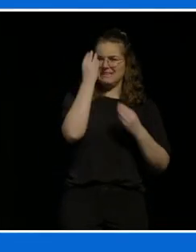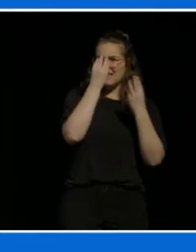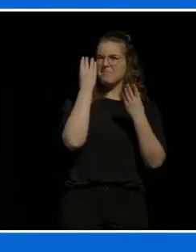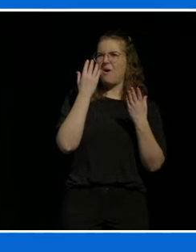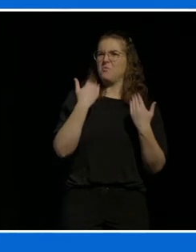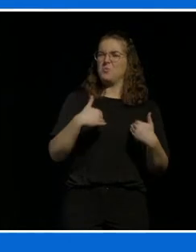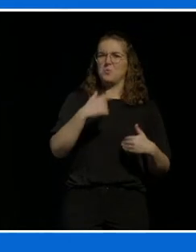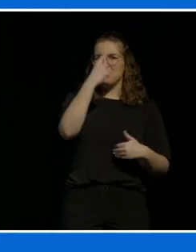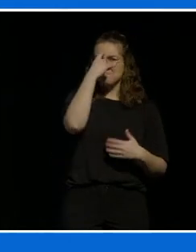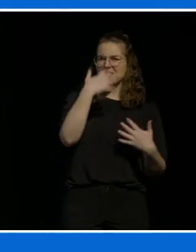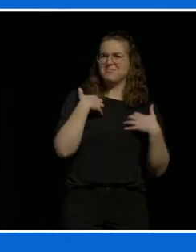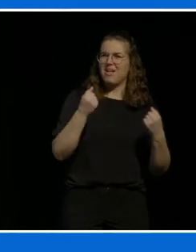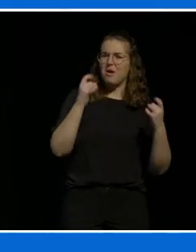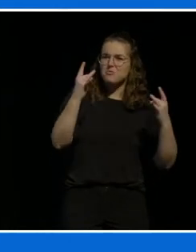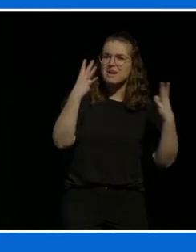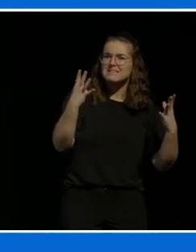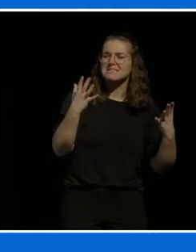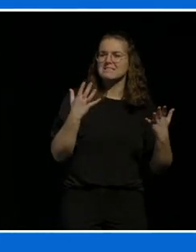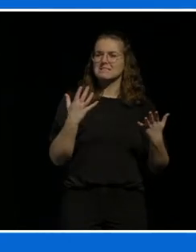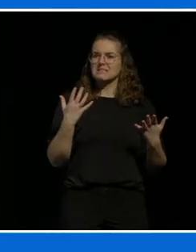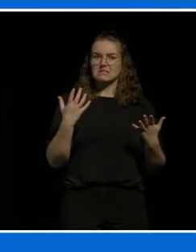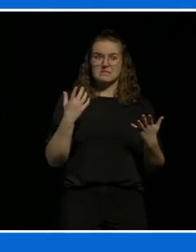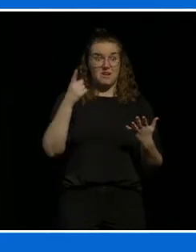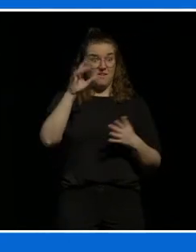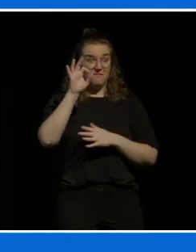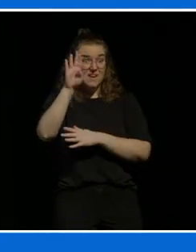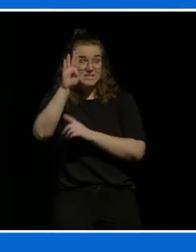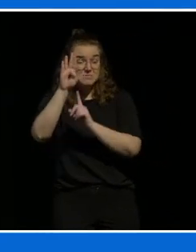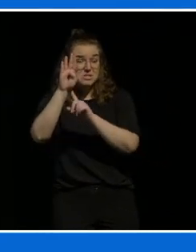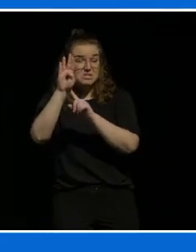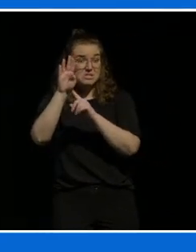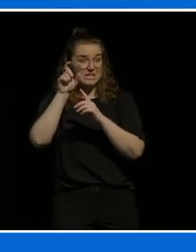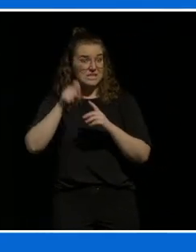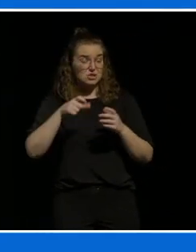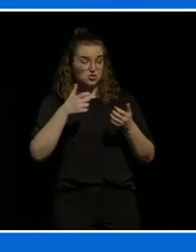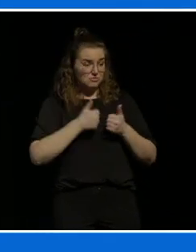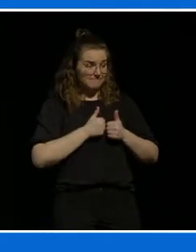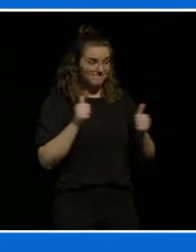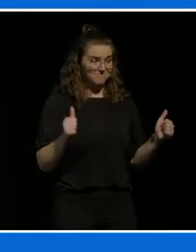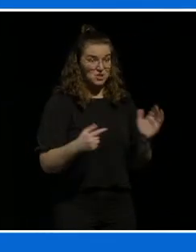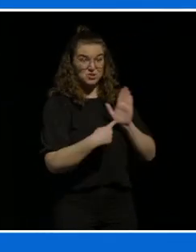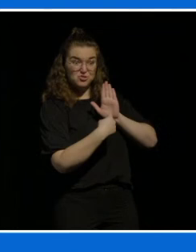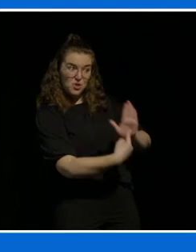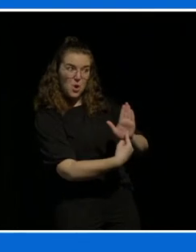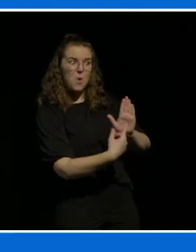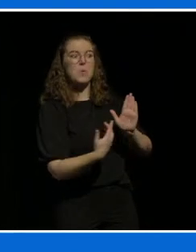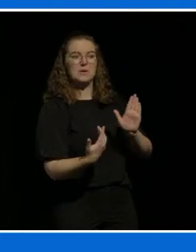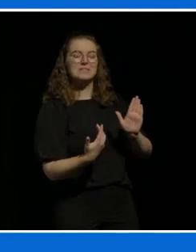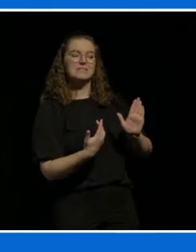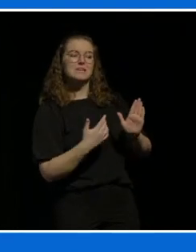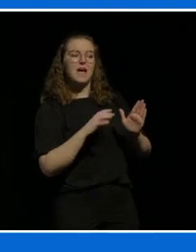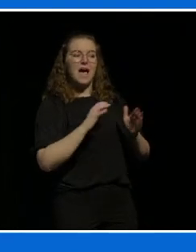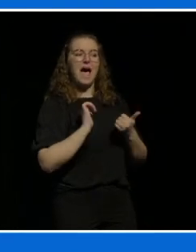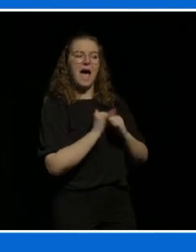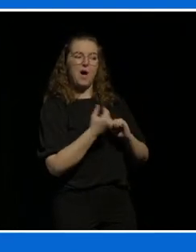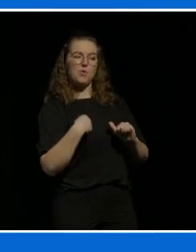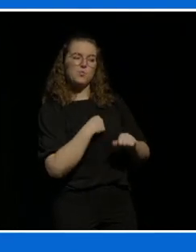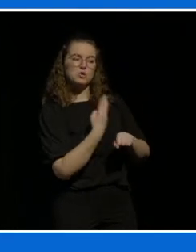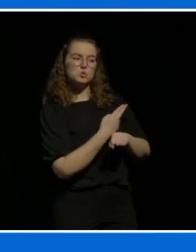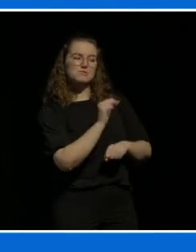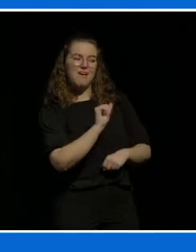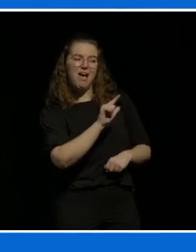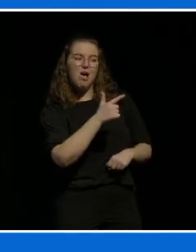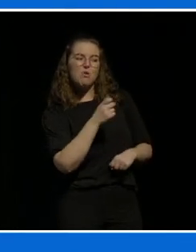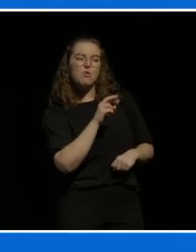companies, and what can they be doing? Does that mean Facebook now needs to put out their algorithm and show how they're actually lessening it? Or I don't know how many people